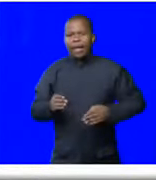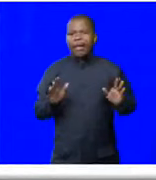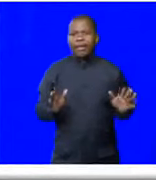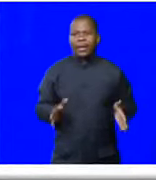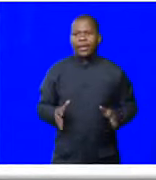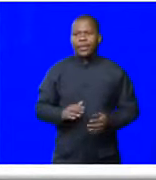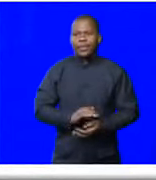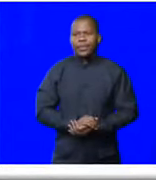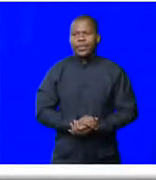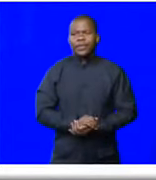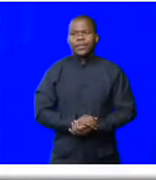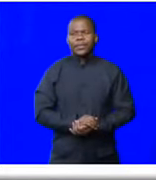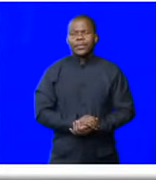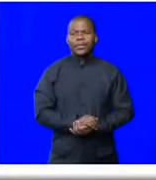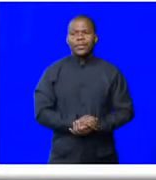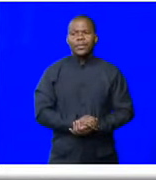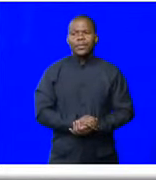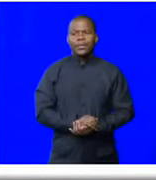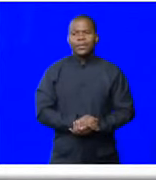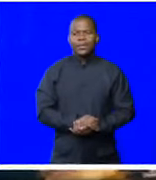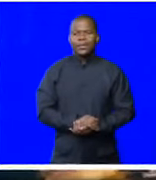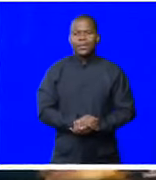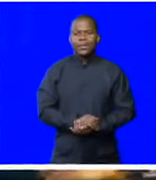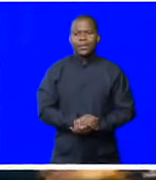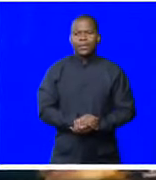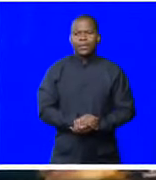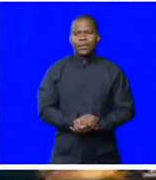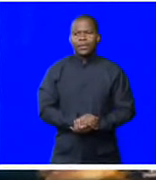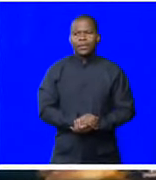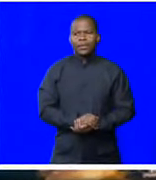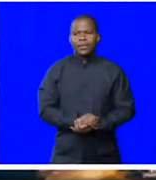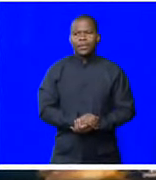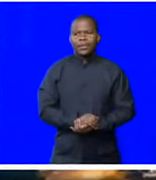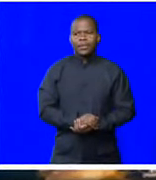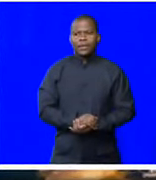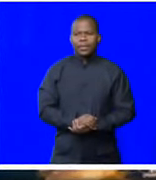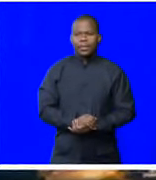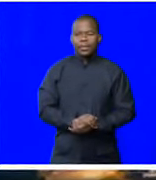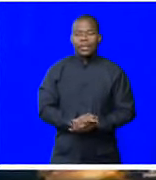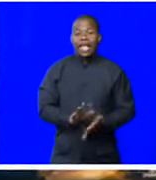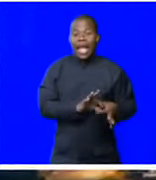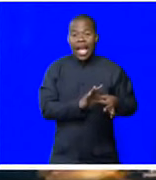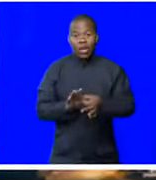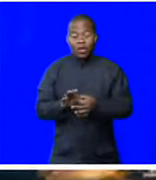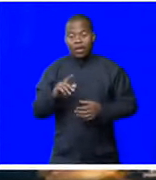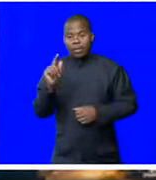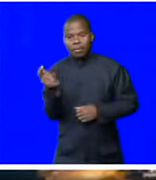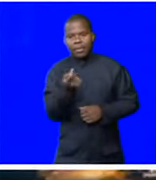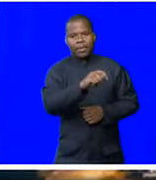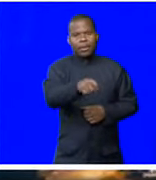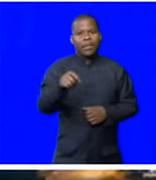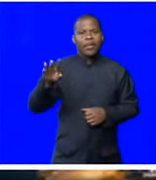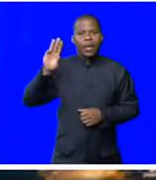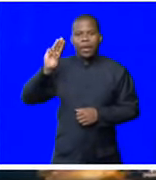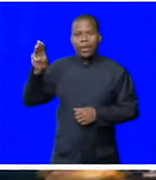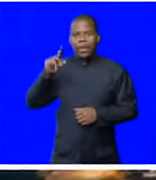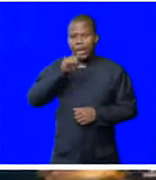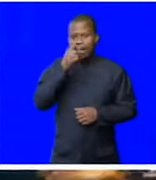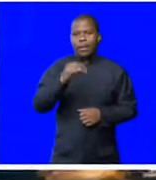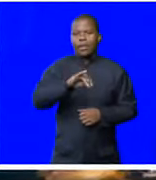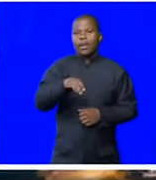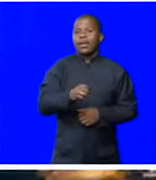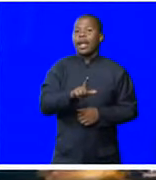picture sourced from the team in Birmingham, England. Tennis Association President Derek Jele